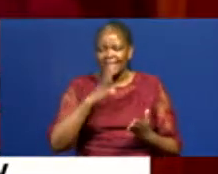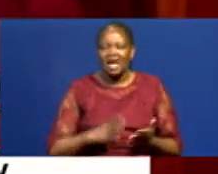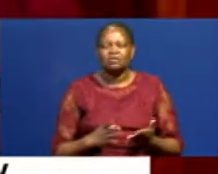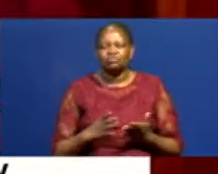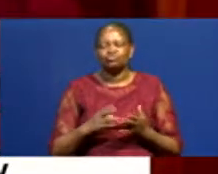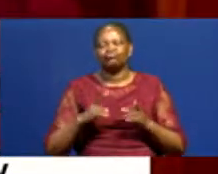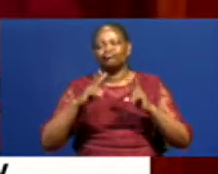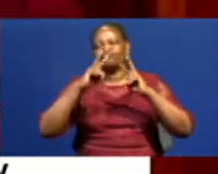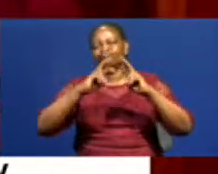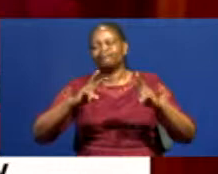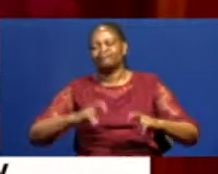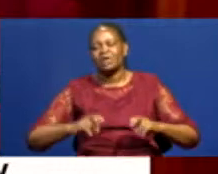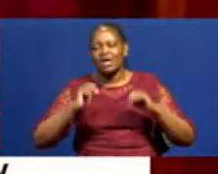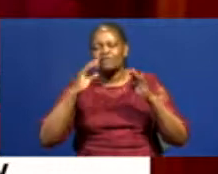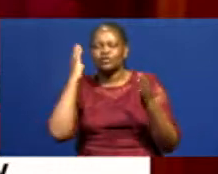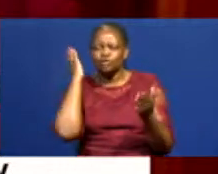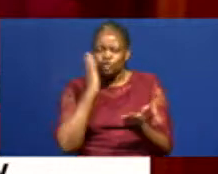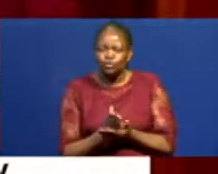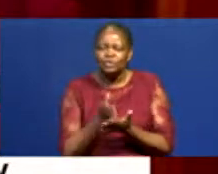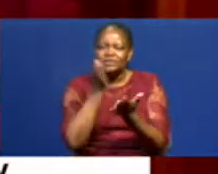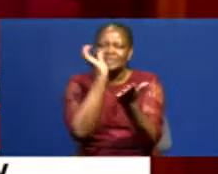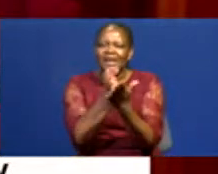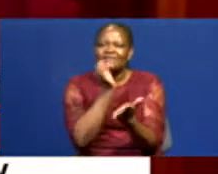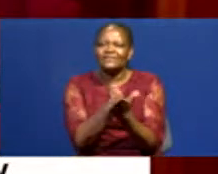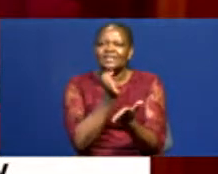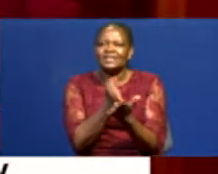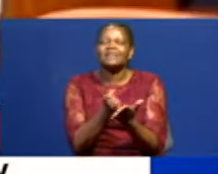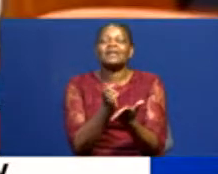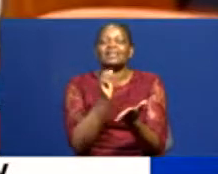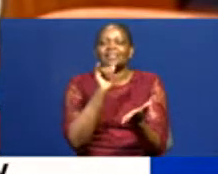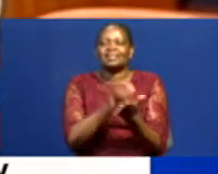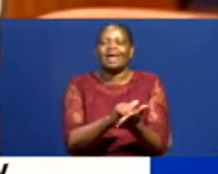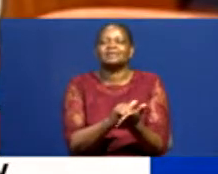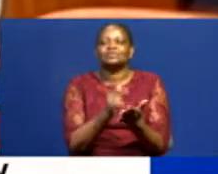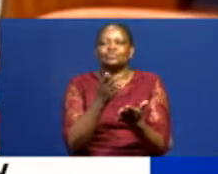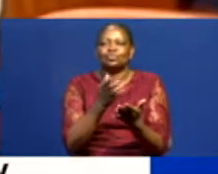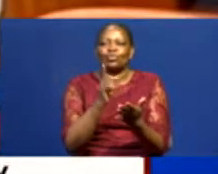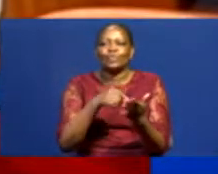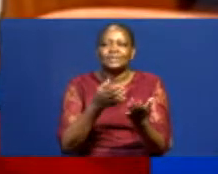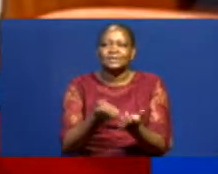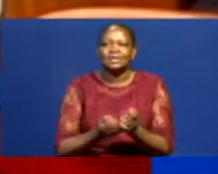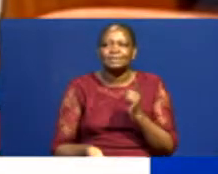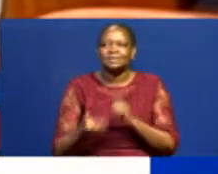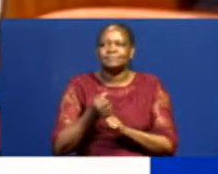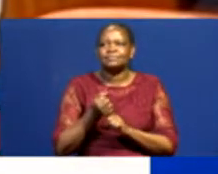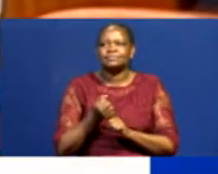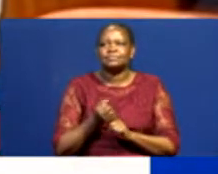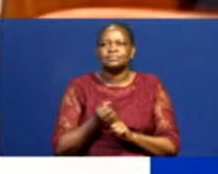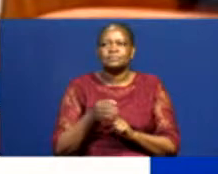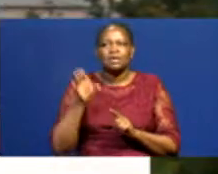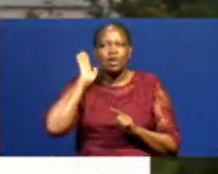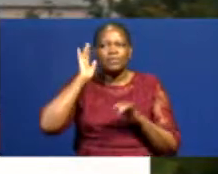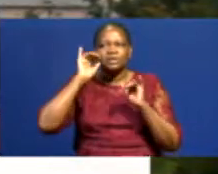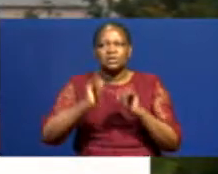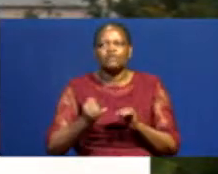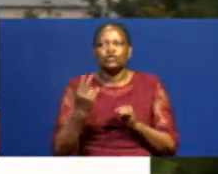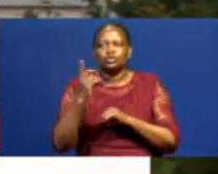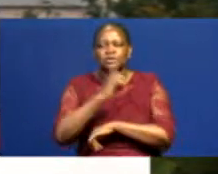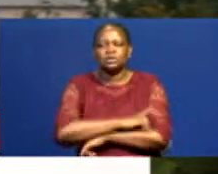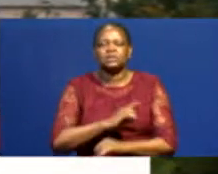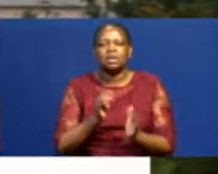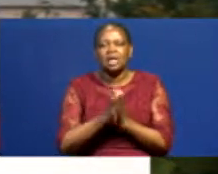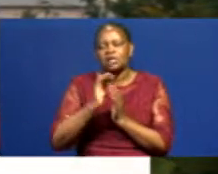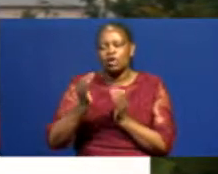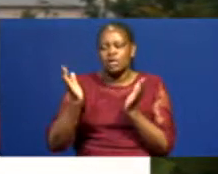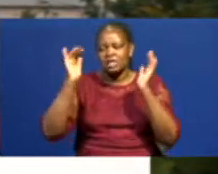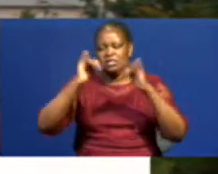find out whether on the facts and the evidence that threshold has been made. The hearings will last for 2 days, with the County Assembly expected to